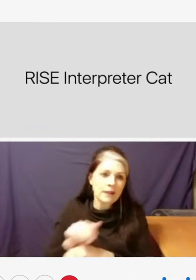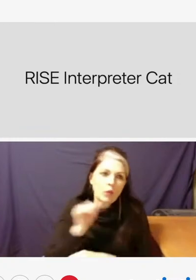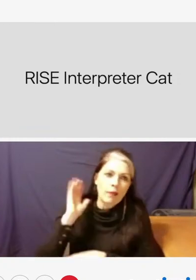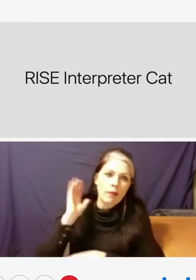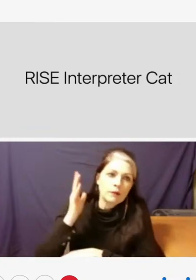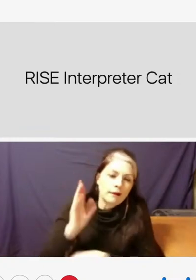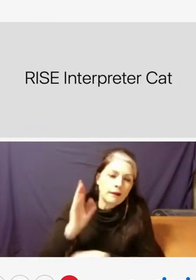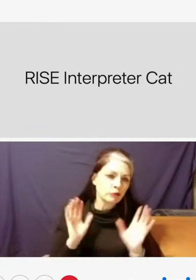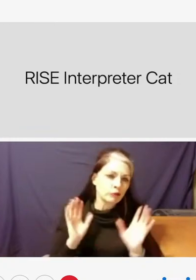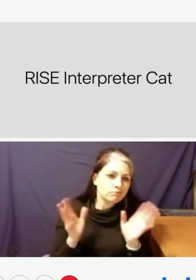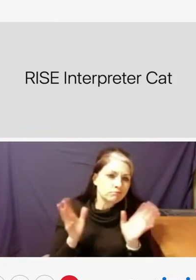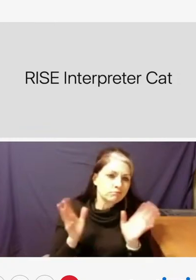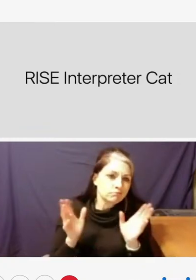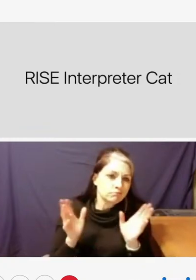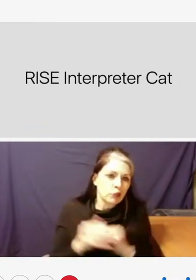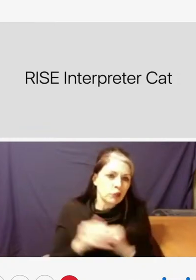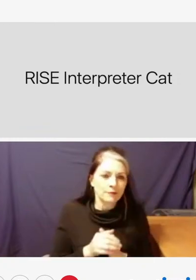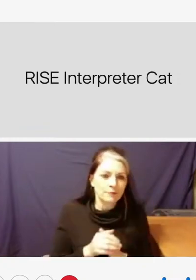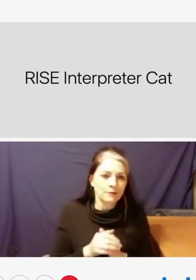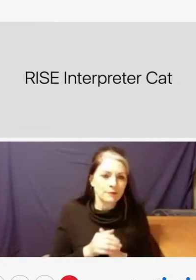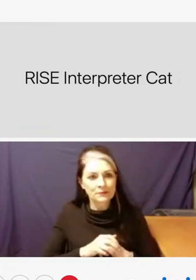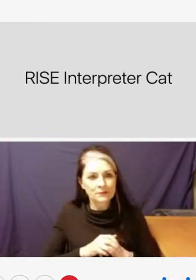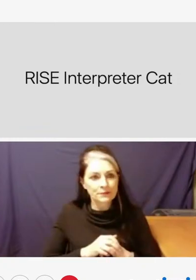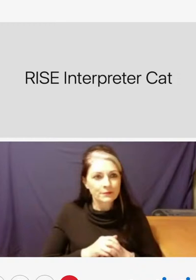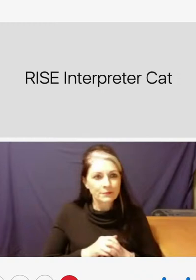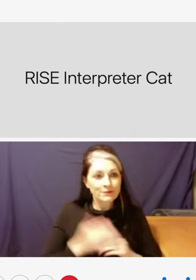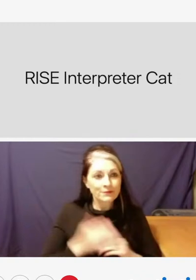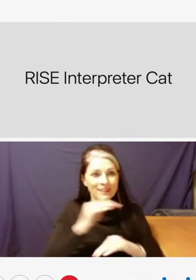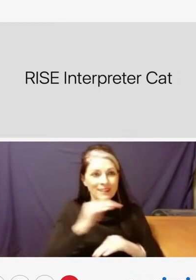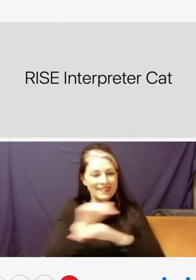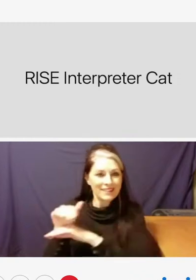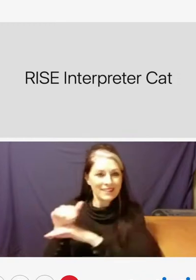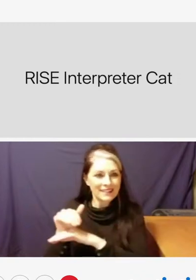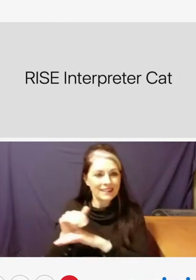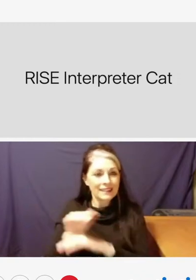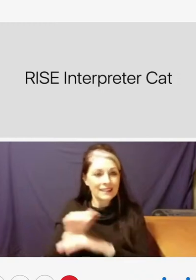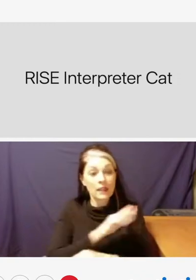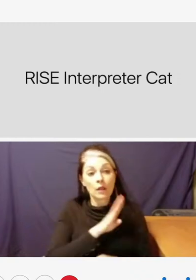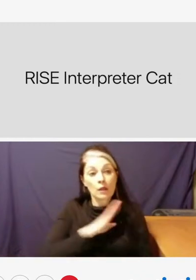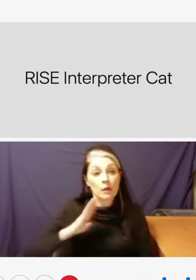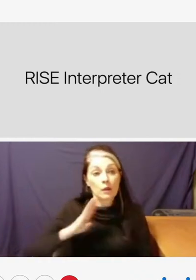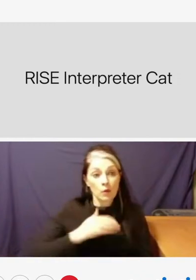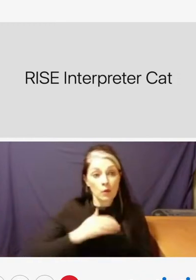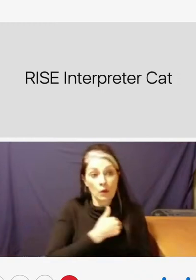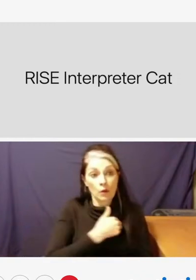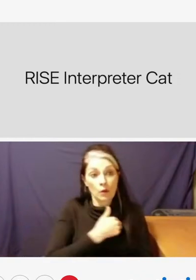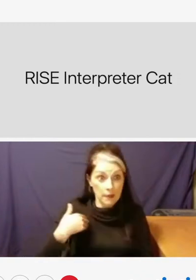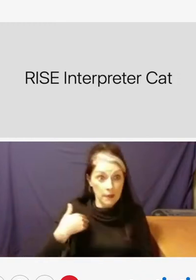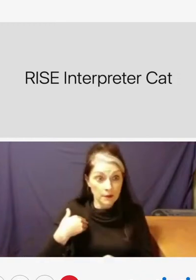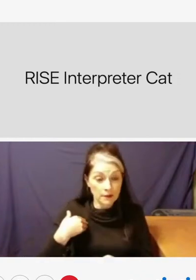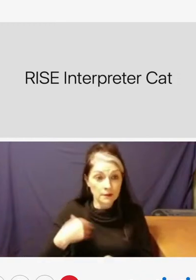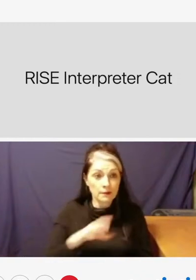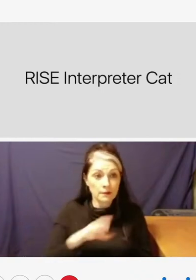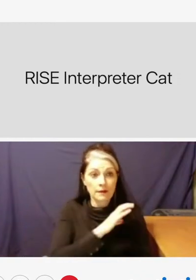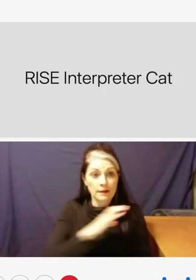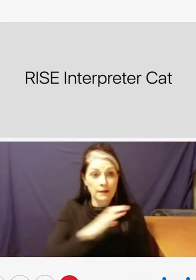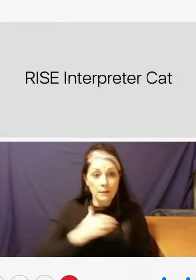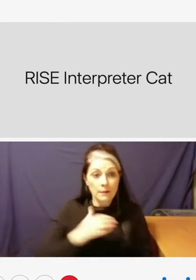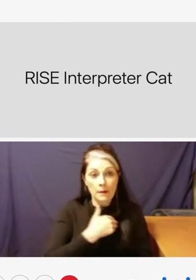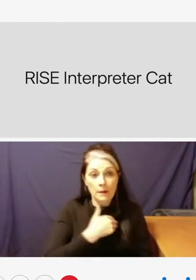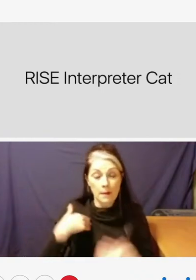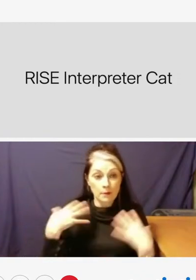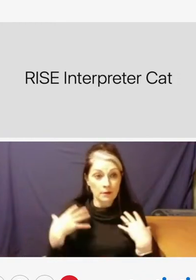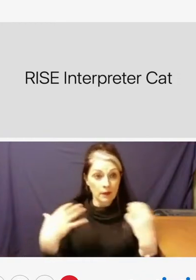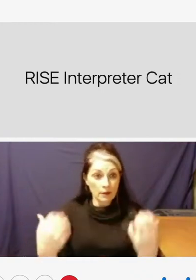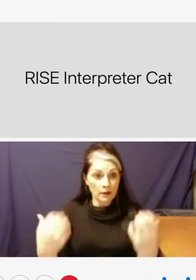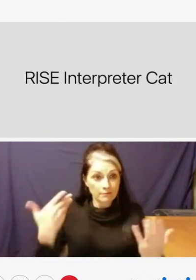talking good evening guest board members um superintendent Mirada cabinet members and members of audience my name is Christina parachi